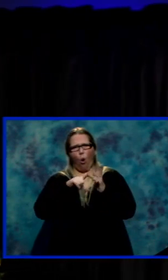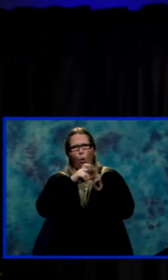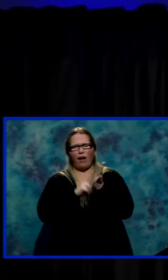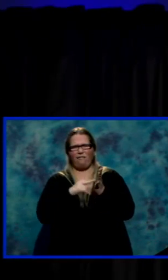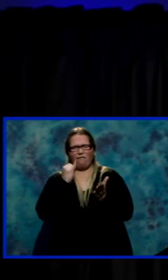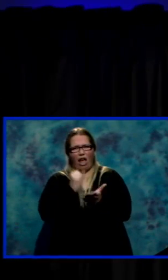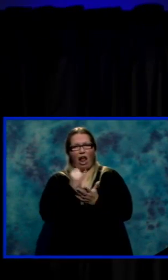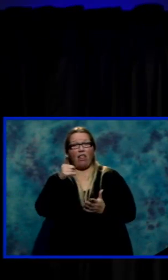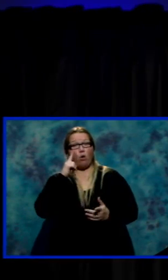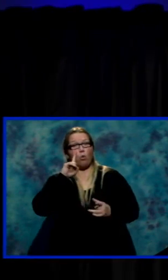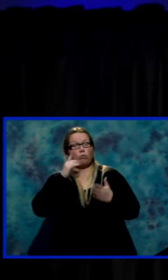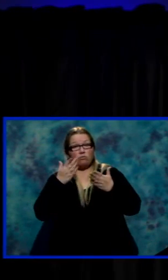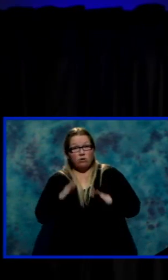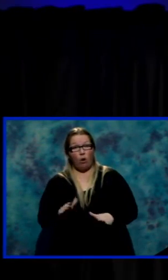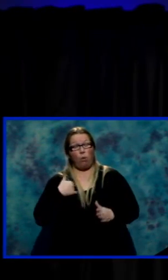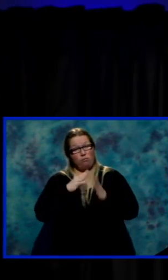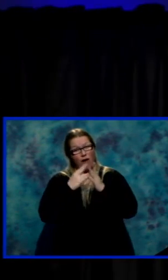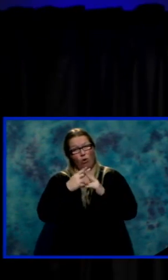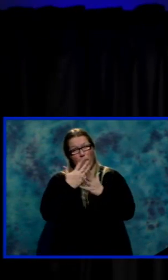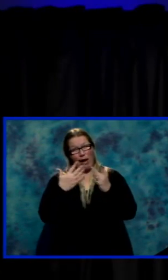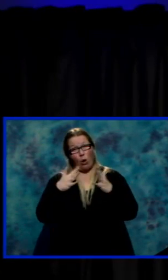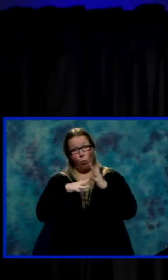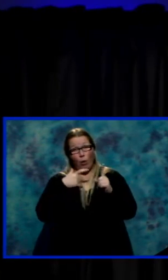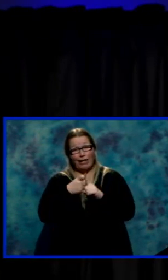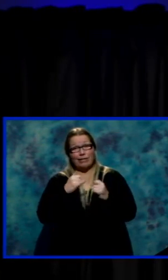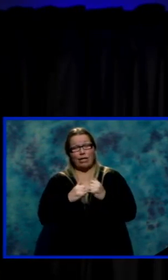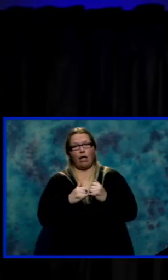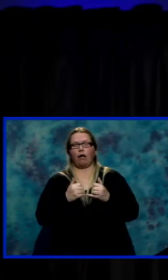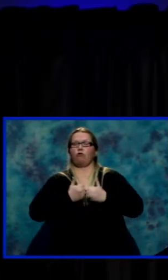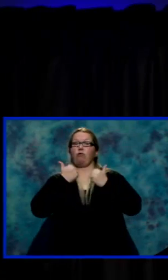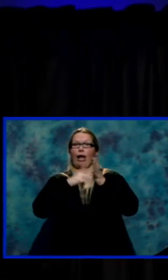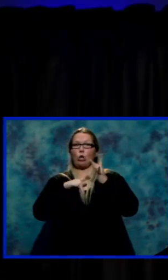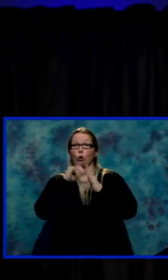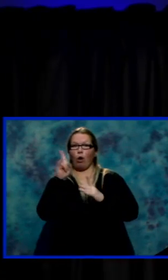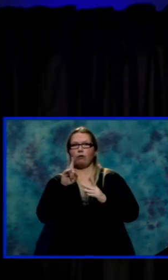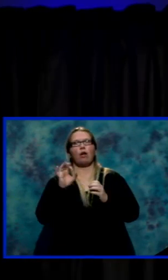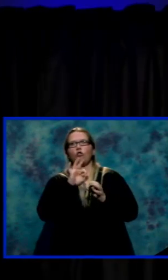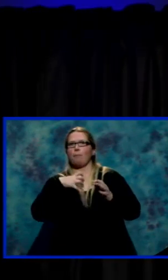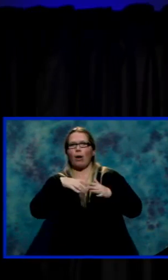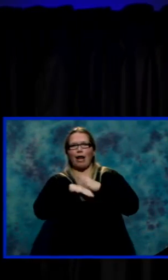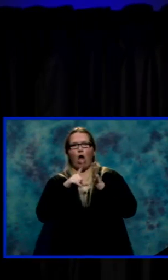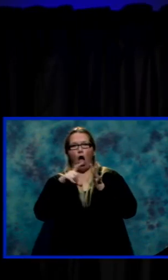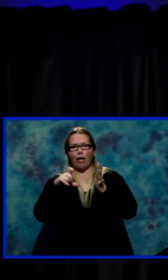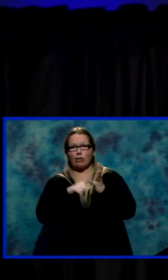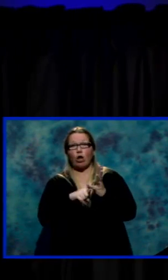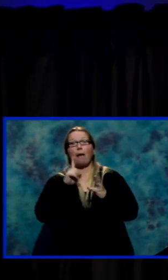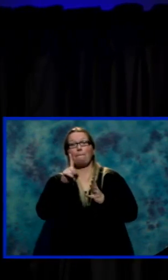to die. And we've been praying with her for a number of weeks. Well, great news, she's out of intensive care. Still